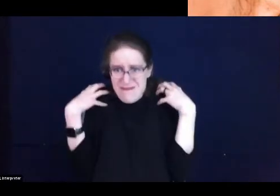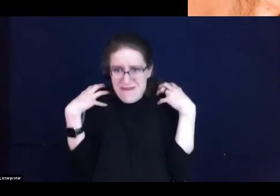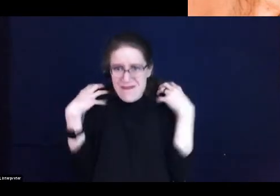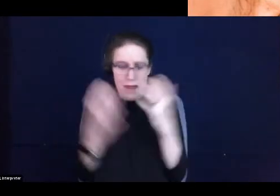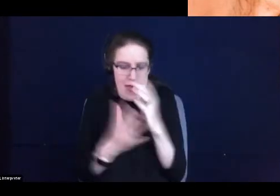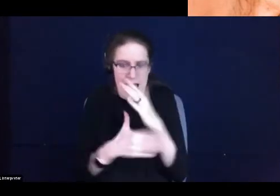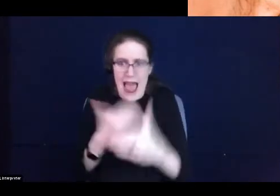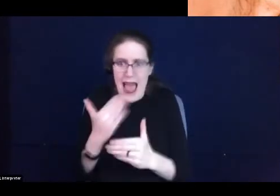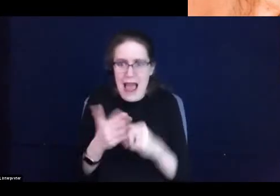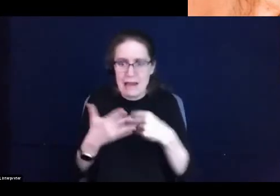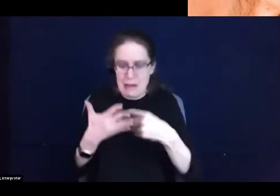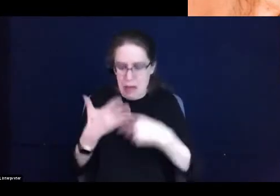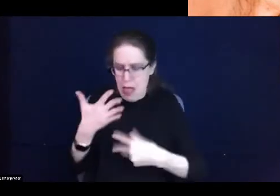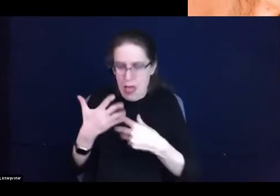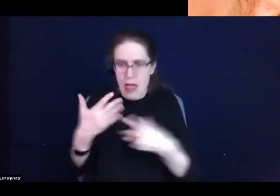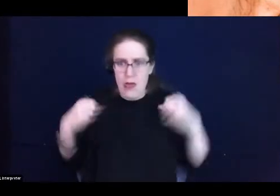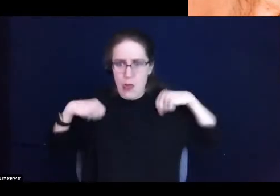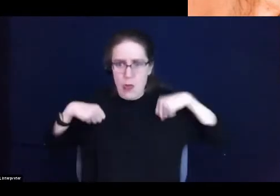sweat,